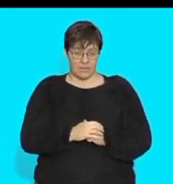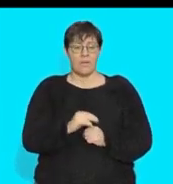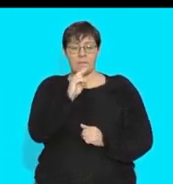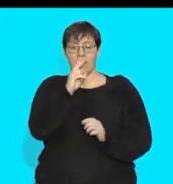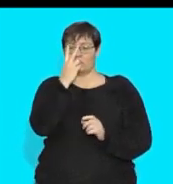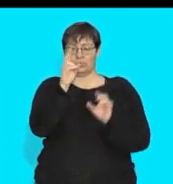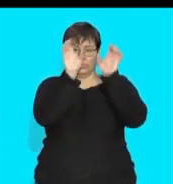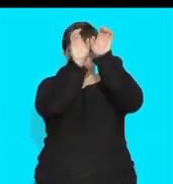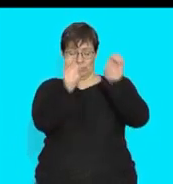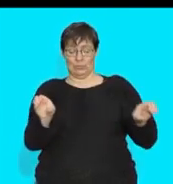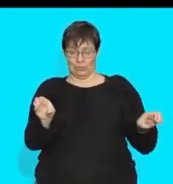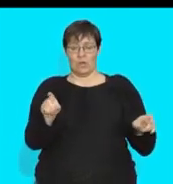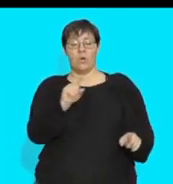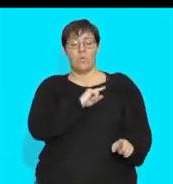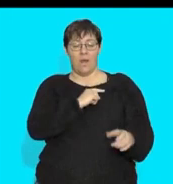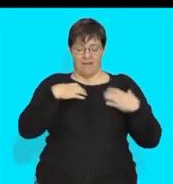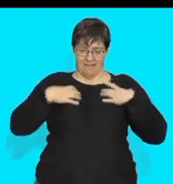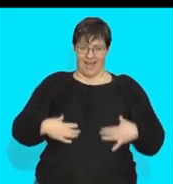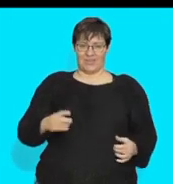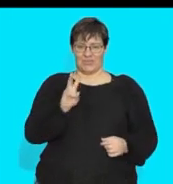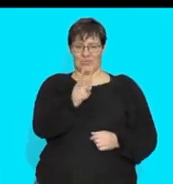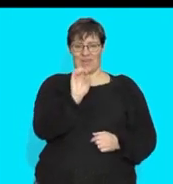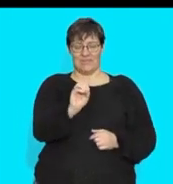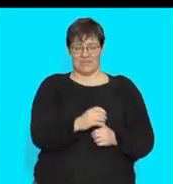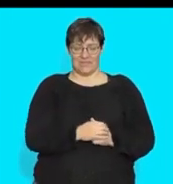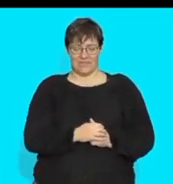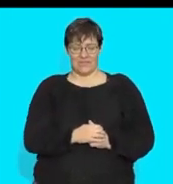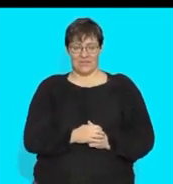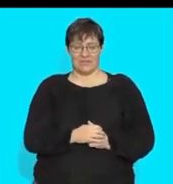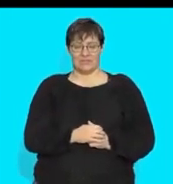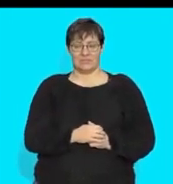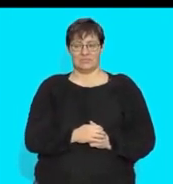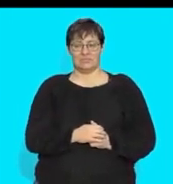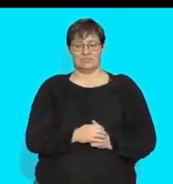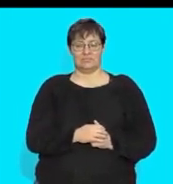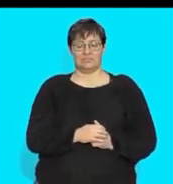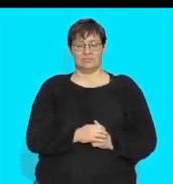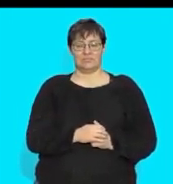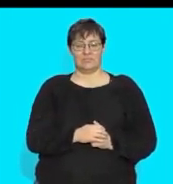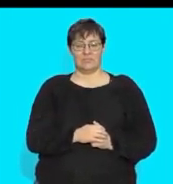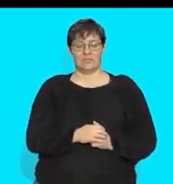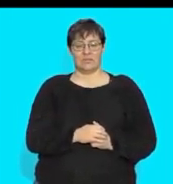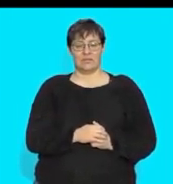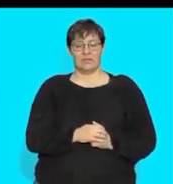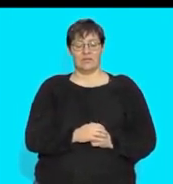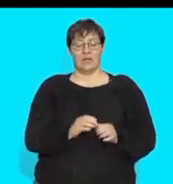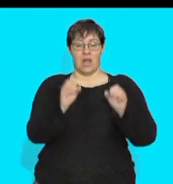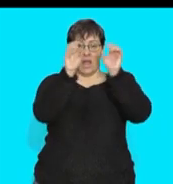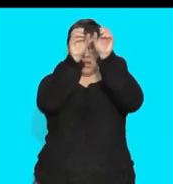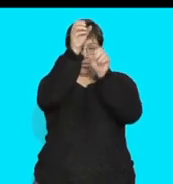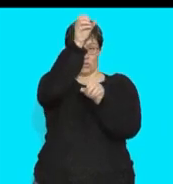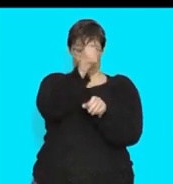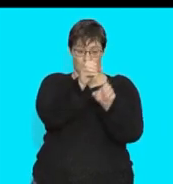two because our body has two lungs. Now this tube is a larger